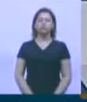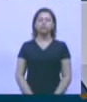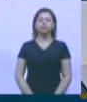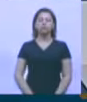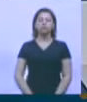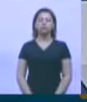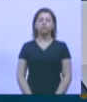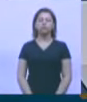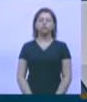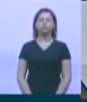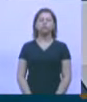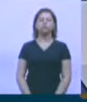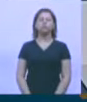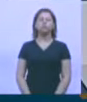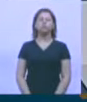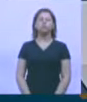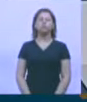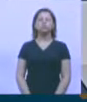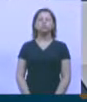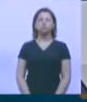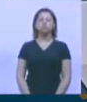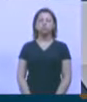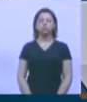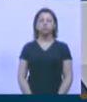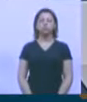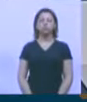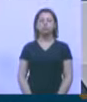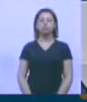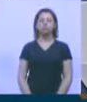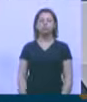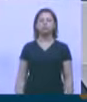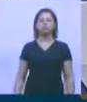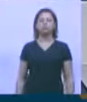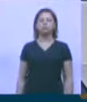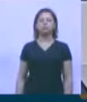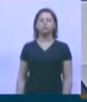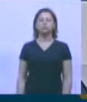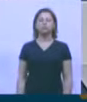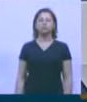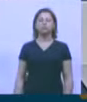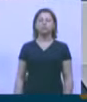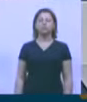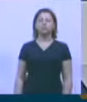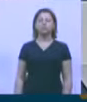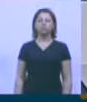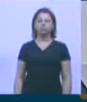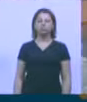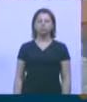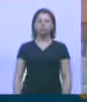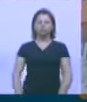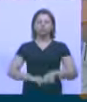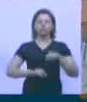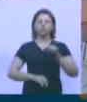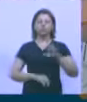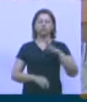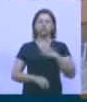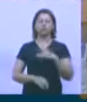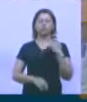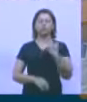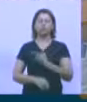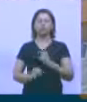first experienced inner healing of the causes that led them to these compulsive habits. Por isso que quando a gente reza